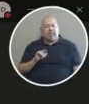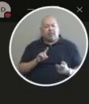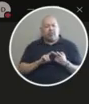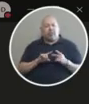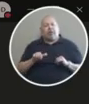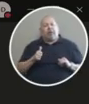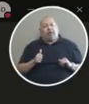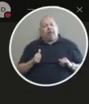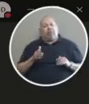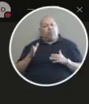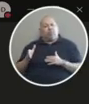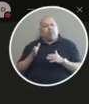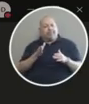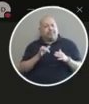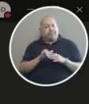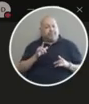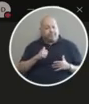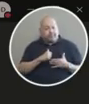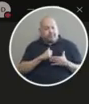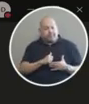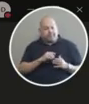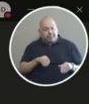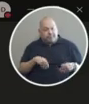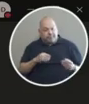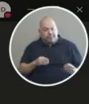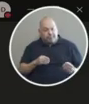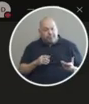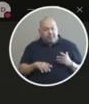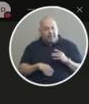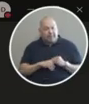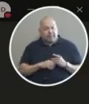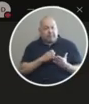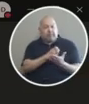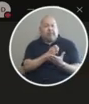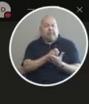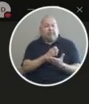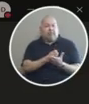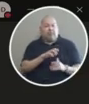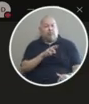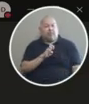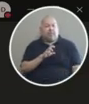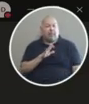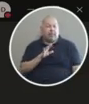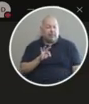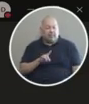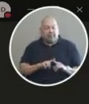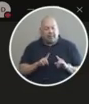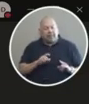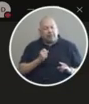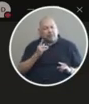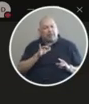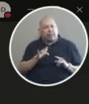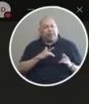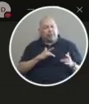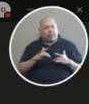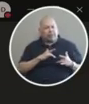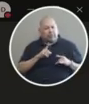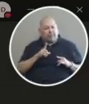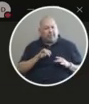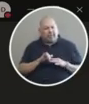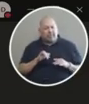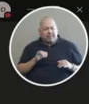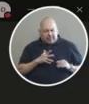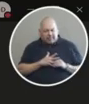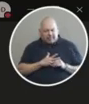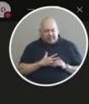other mechanisms that are going to help to provide additional economic relief. So I do understand your concern of it